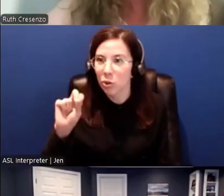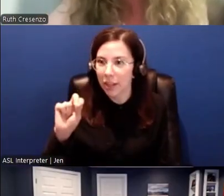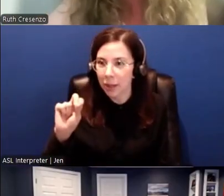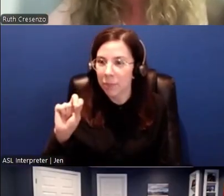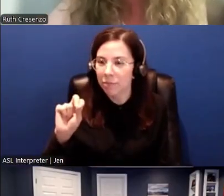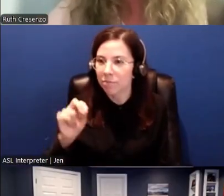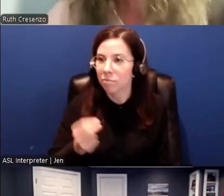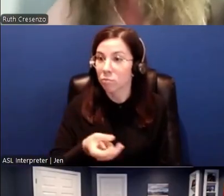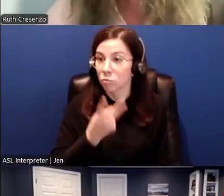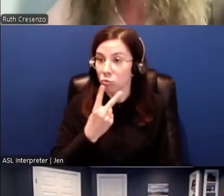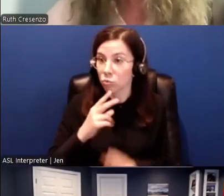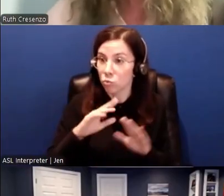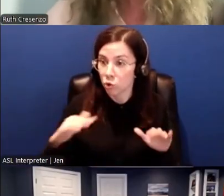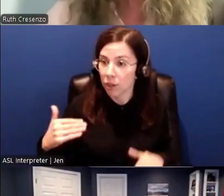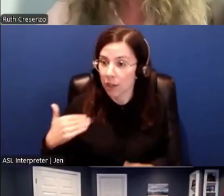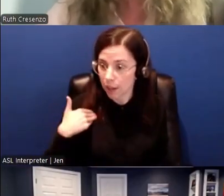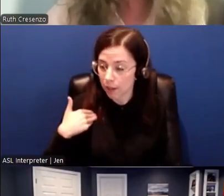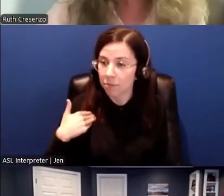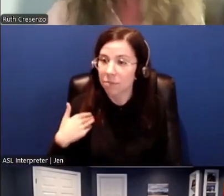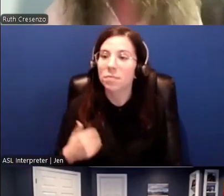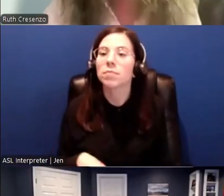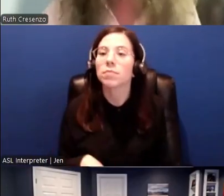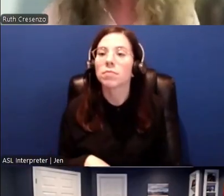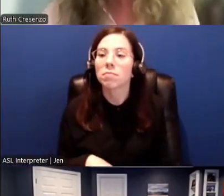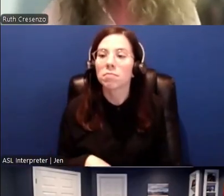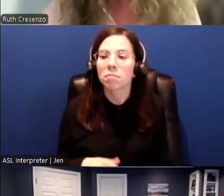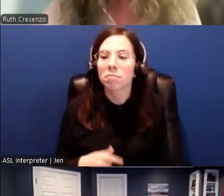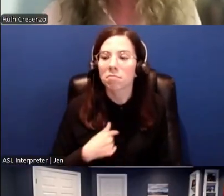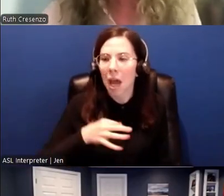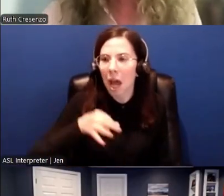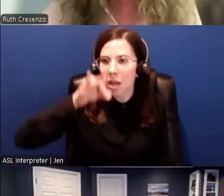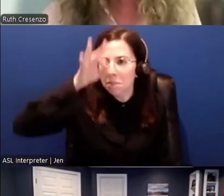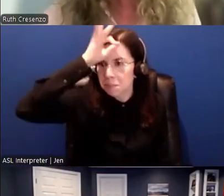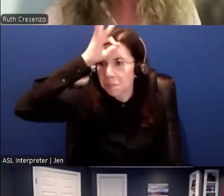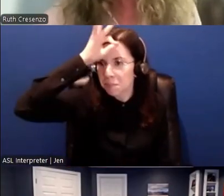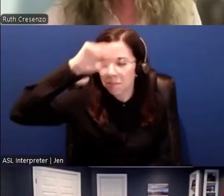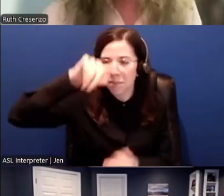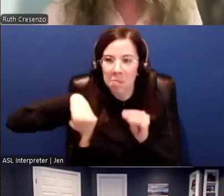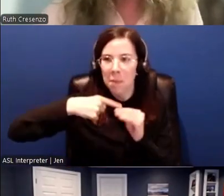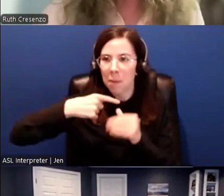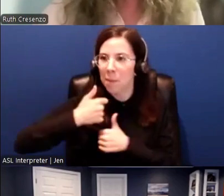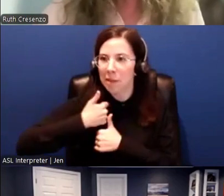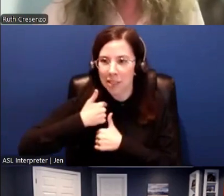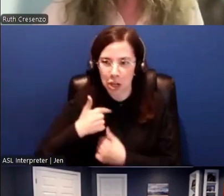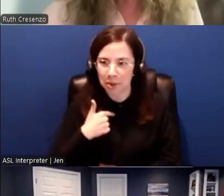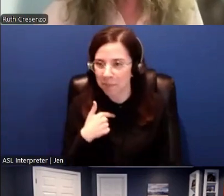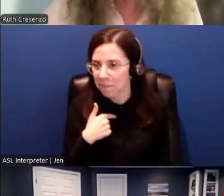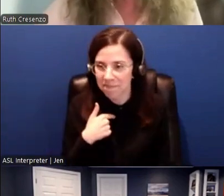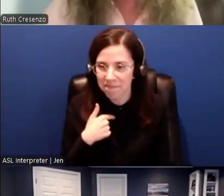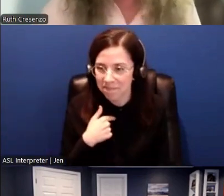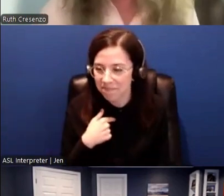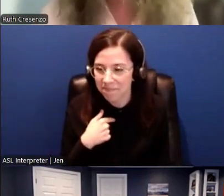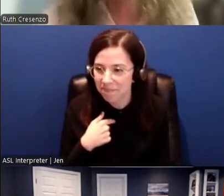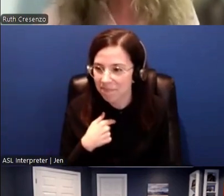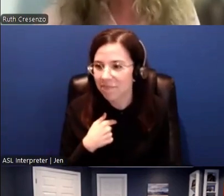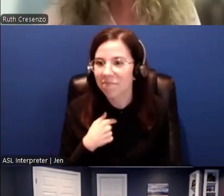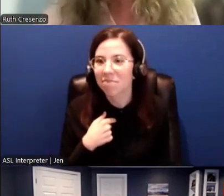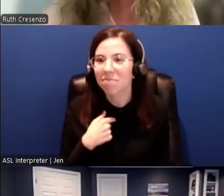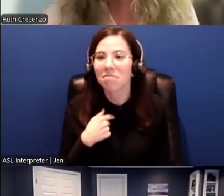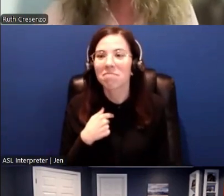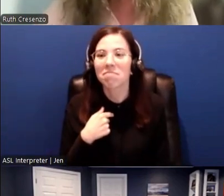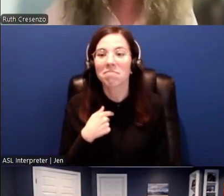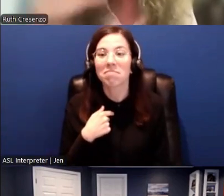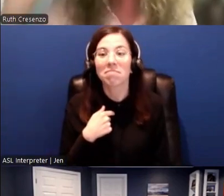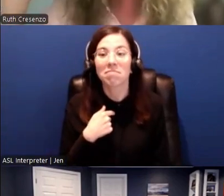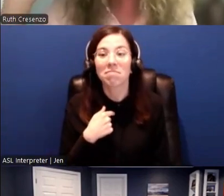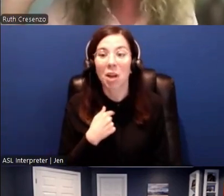2 children. I didn't know anything about the military. I was a civilian one